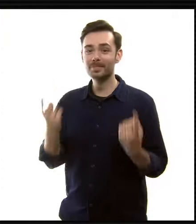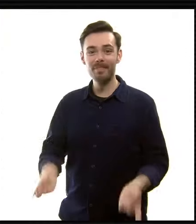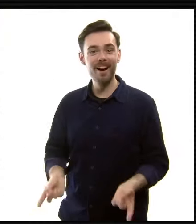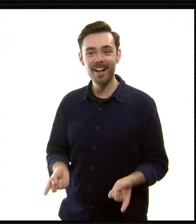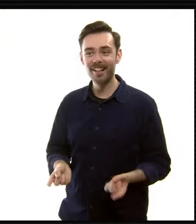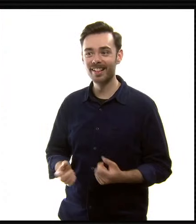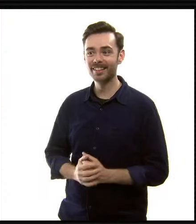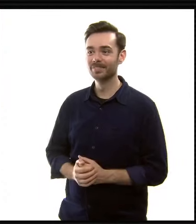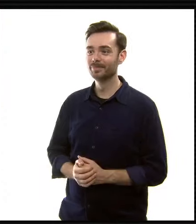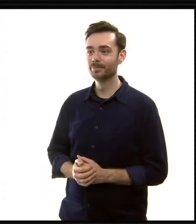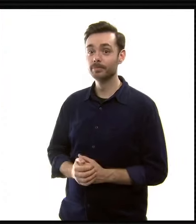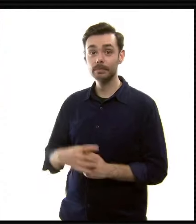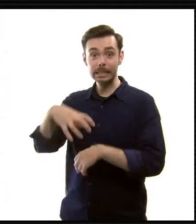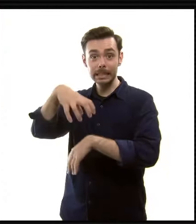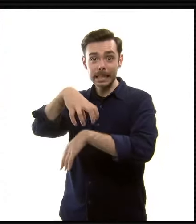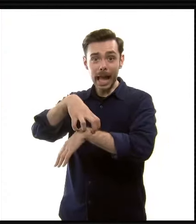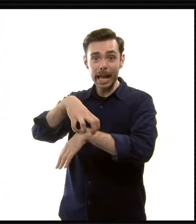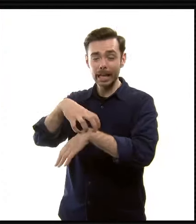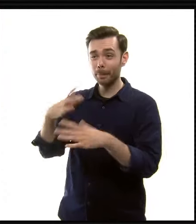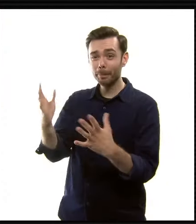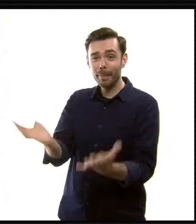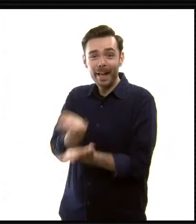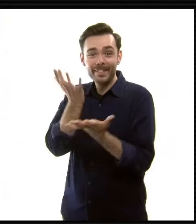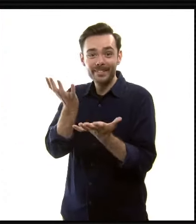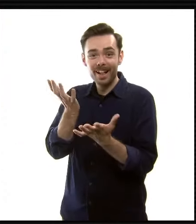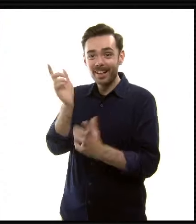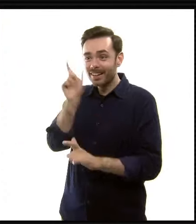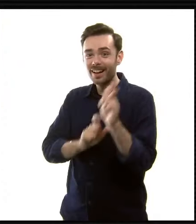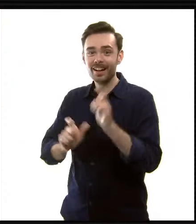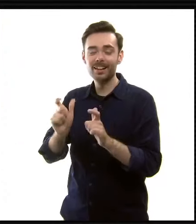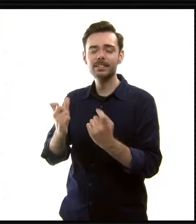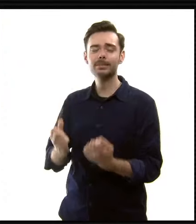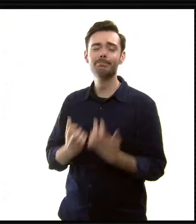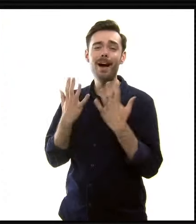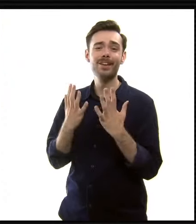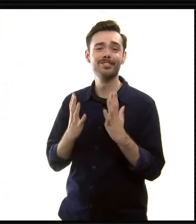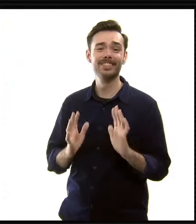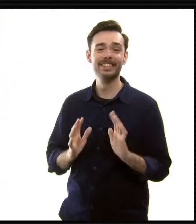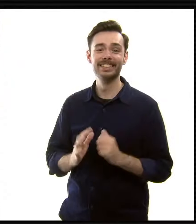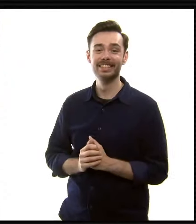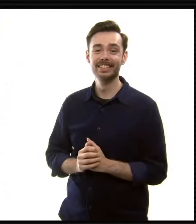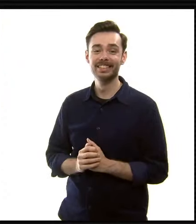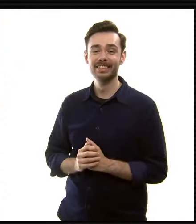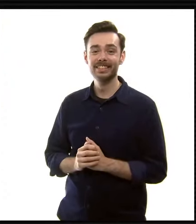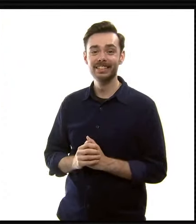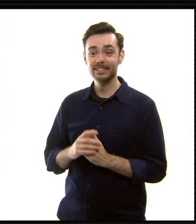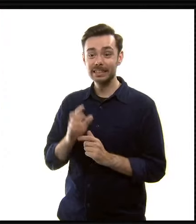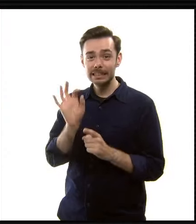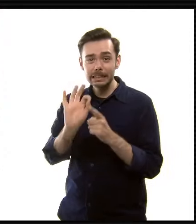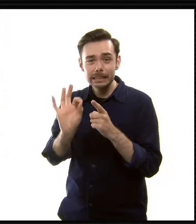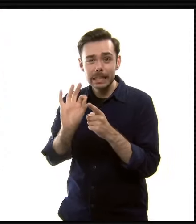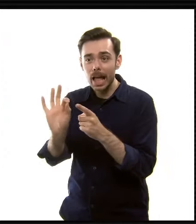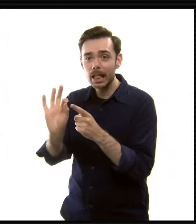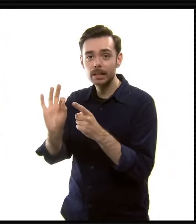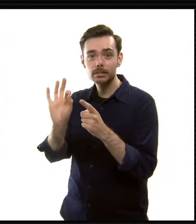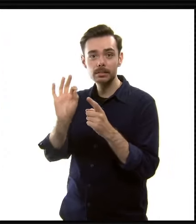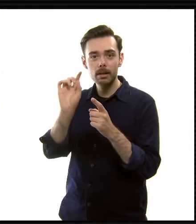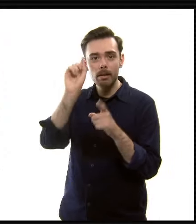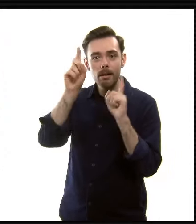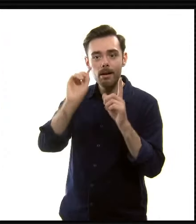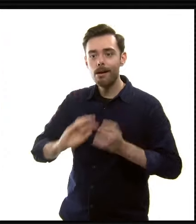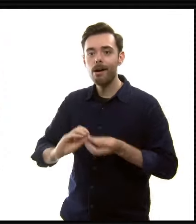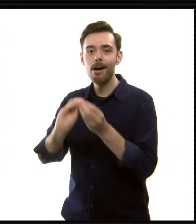most playful cake I've ever seen. So inspiring. The colors, the details, the innovation.